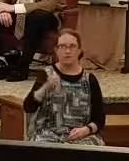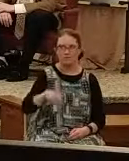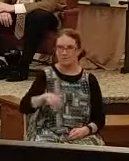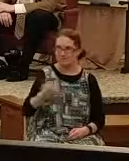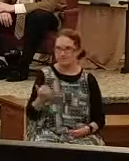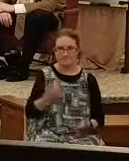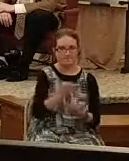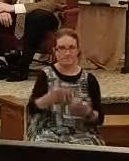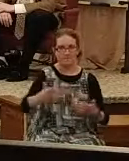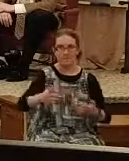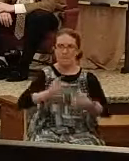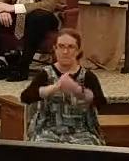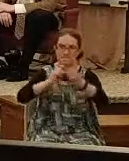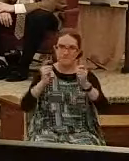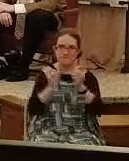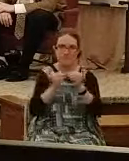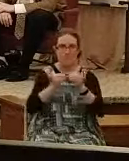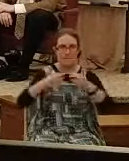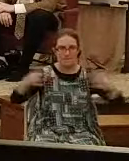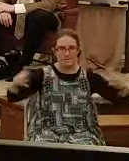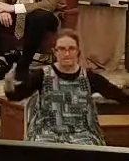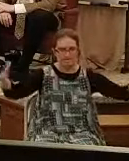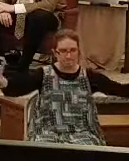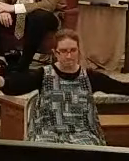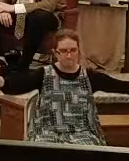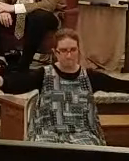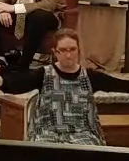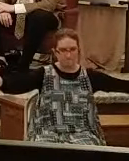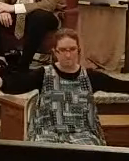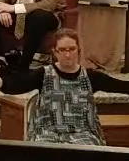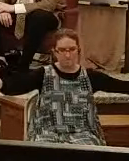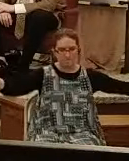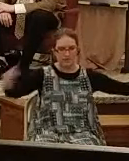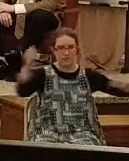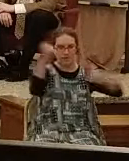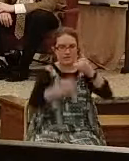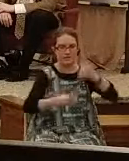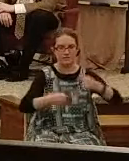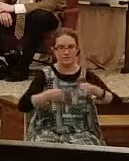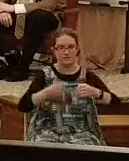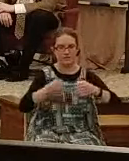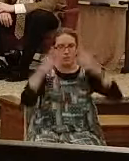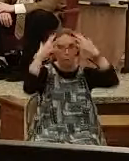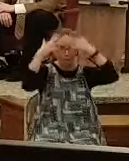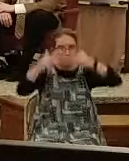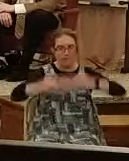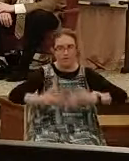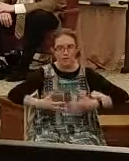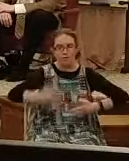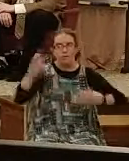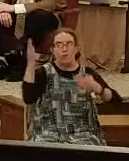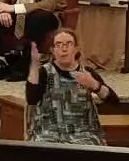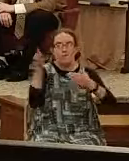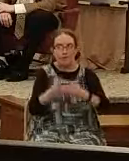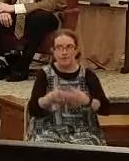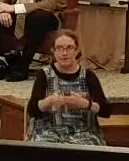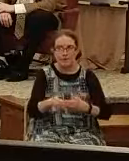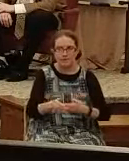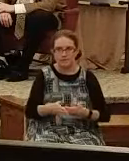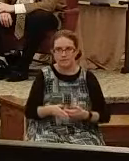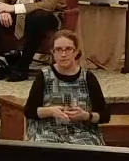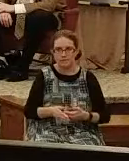And he said, then it began to grow bigger and bigger and bigger and bigger and bigger until finally it overwhelmed him to such a degree